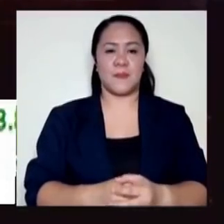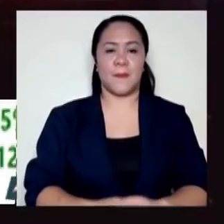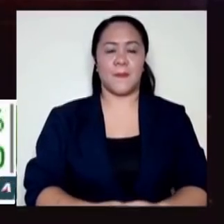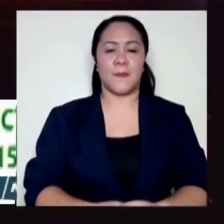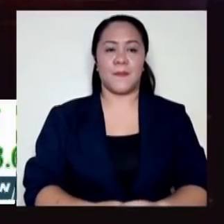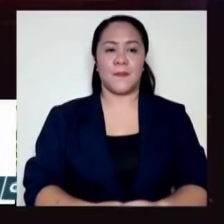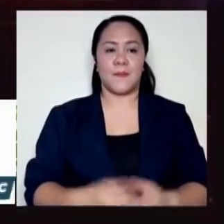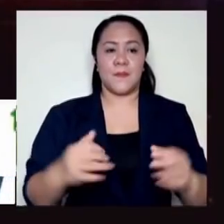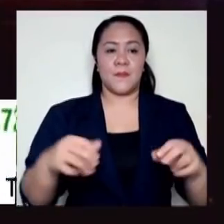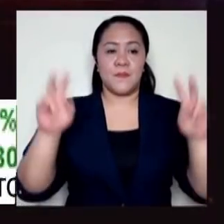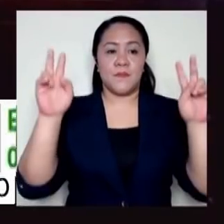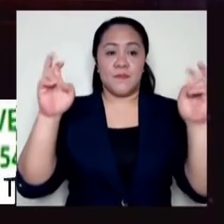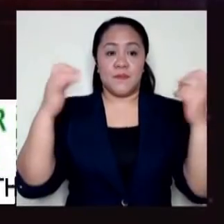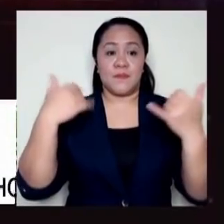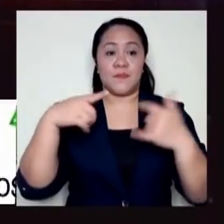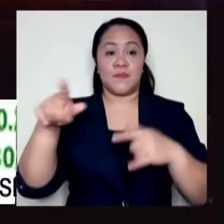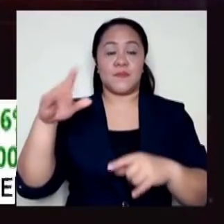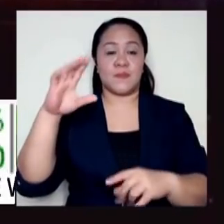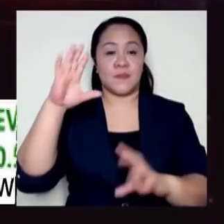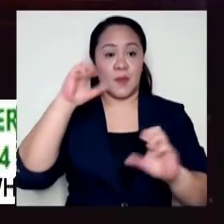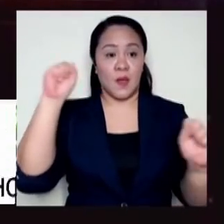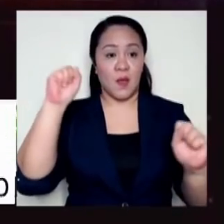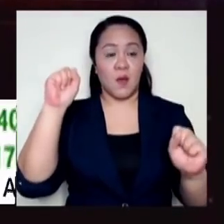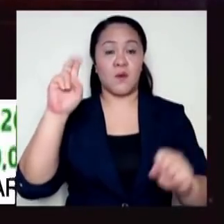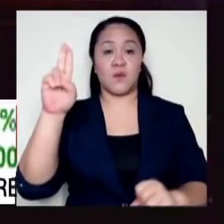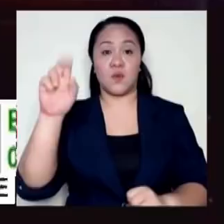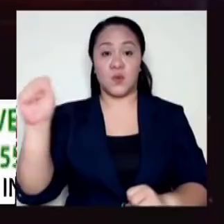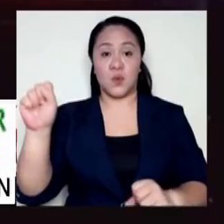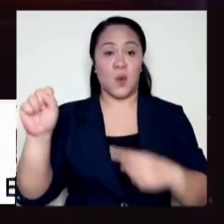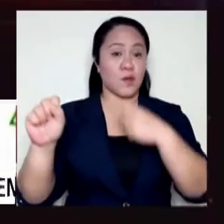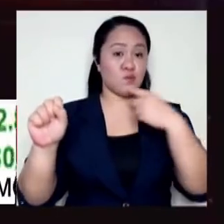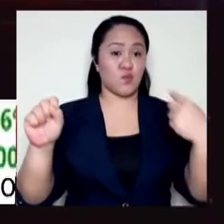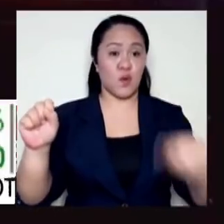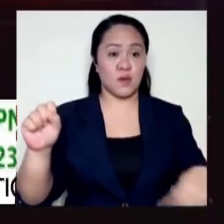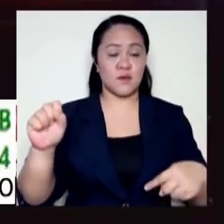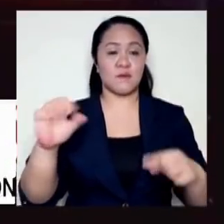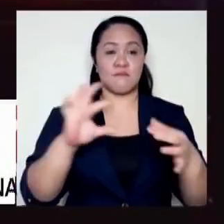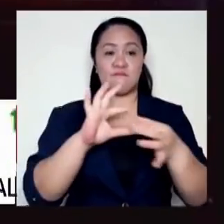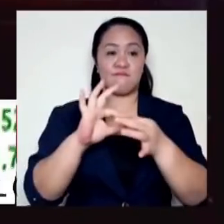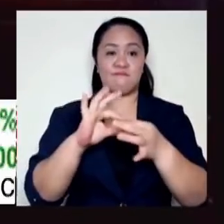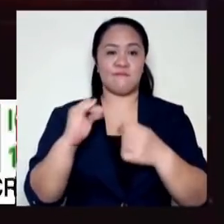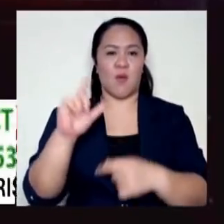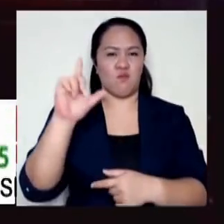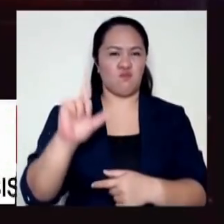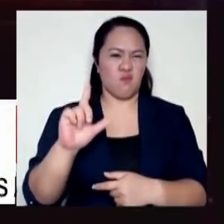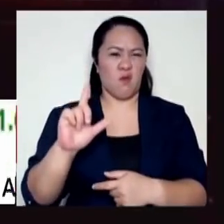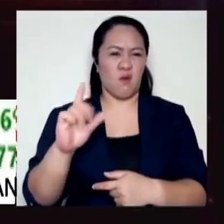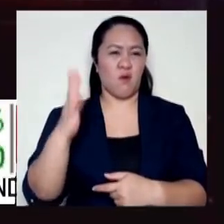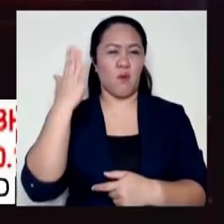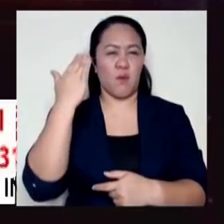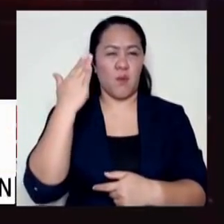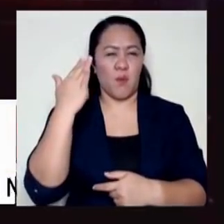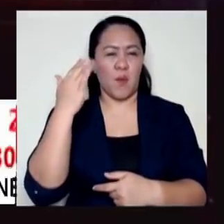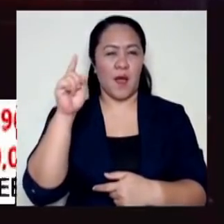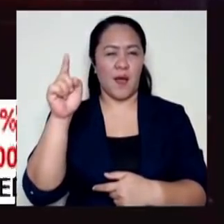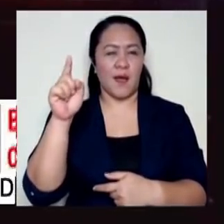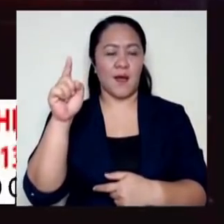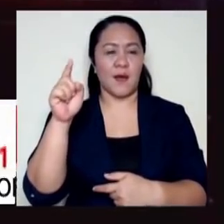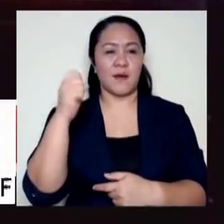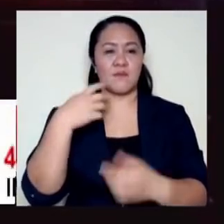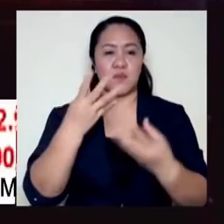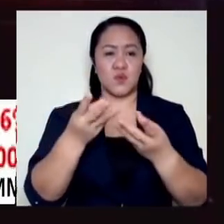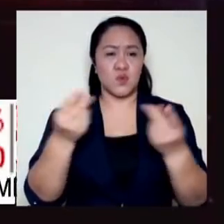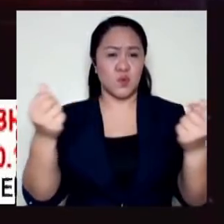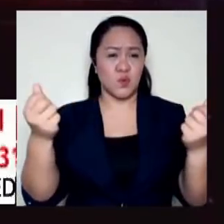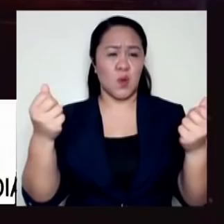President Joe Biden agrees that U.S.-Russia relations are at a low point, but Biden says he is open to resolve conflict and